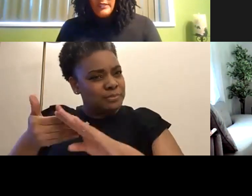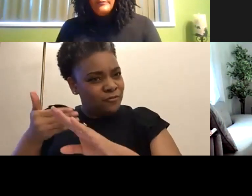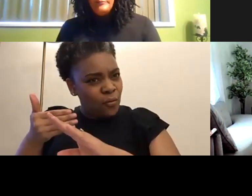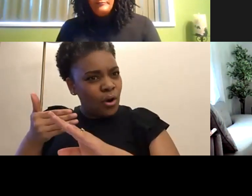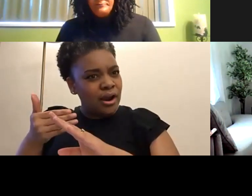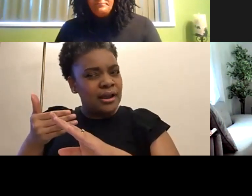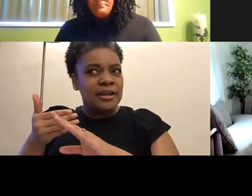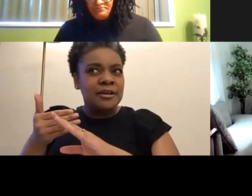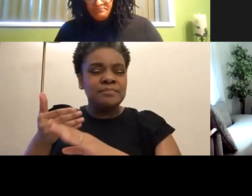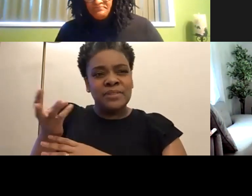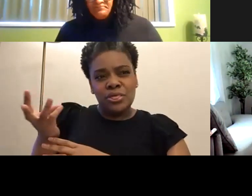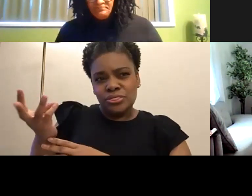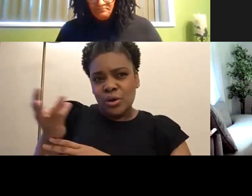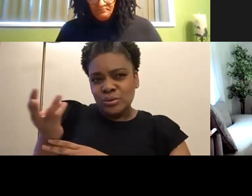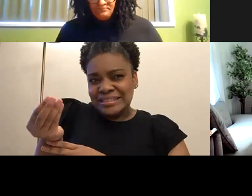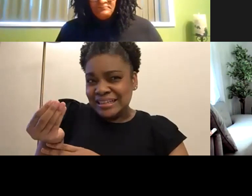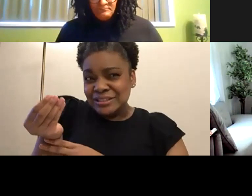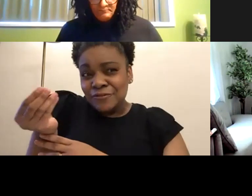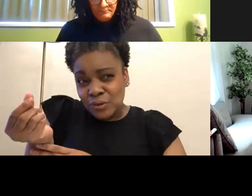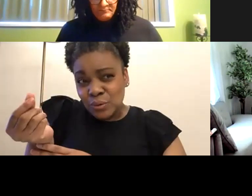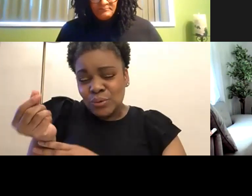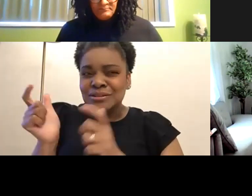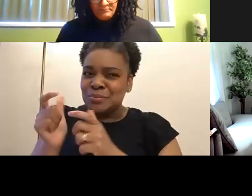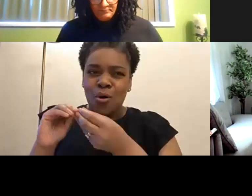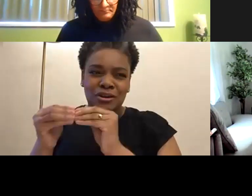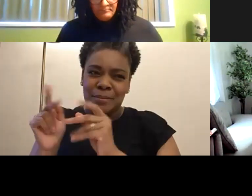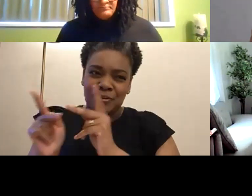is isolated to a very small number of people.